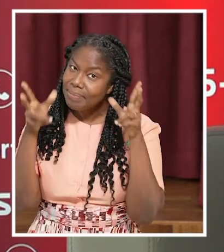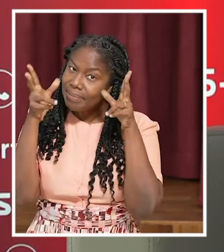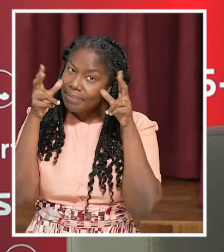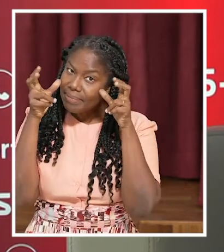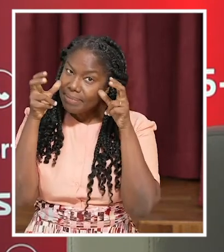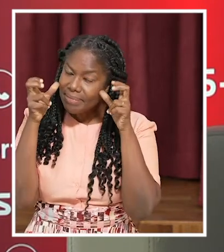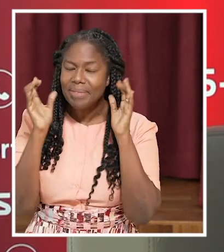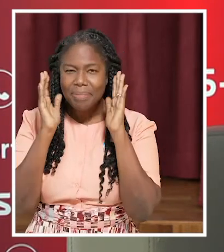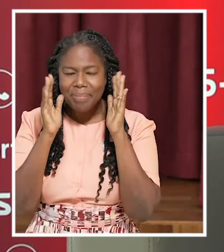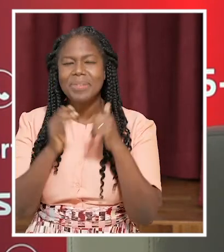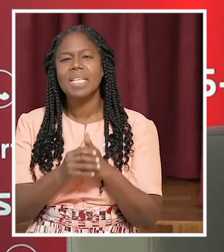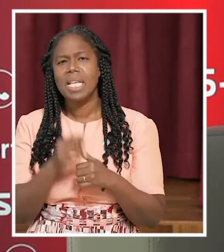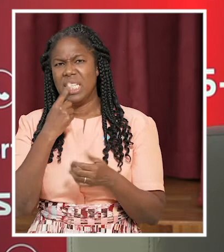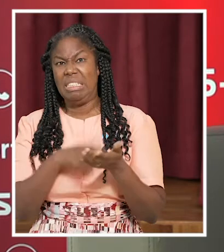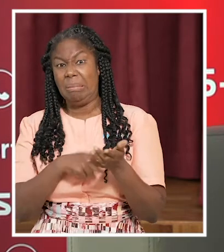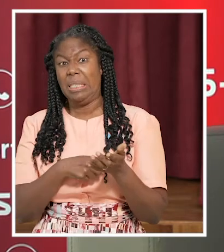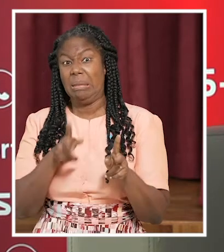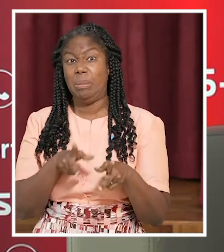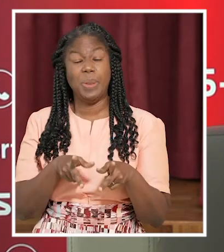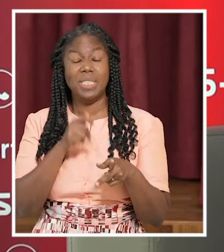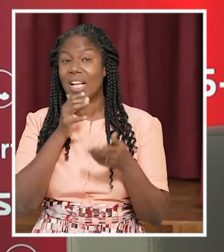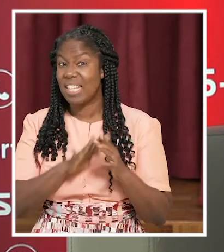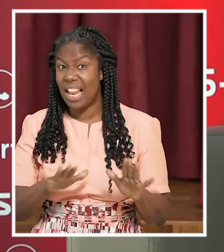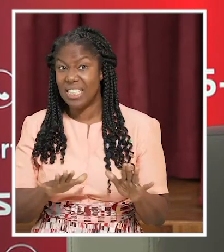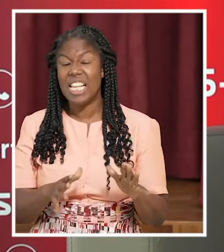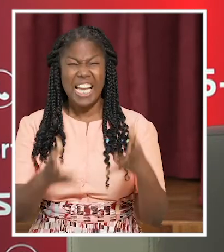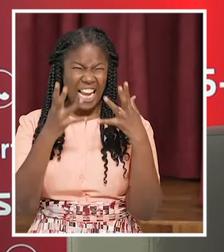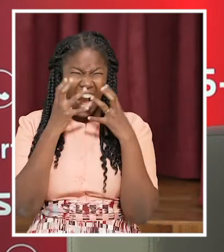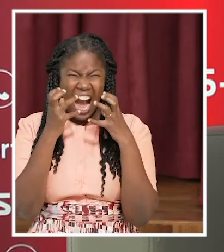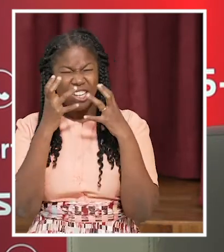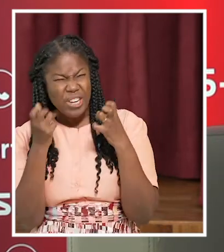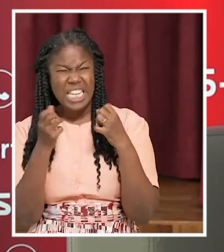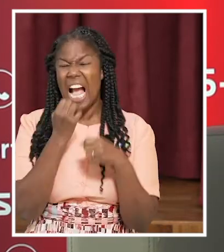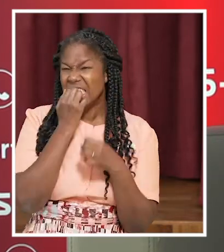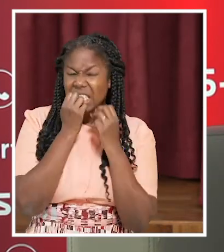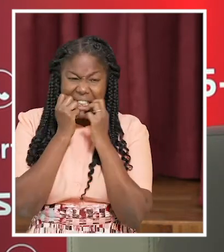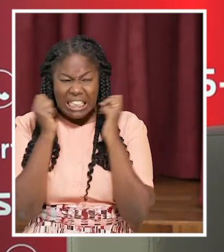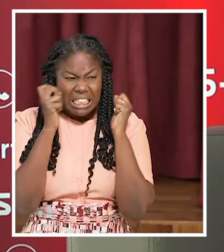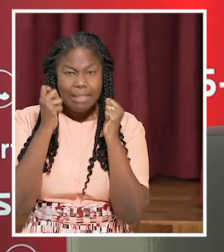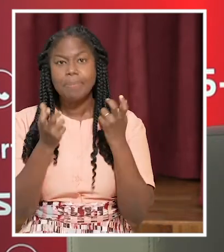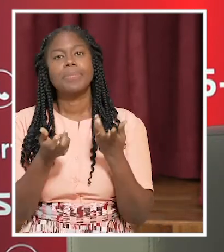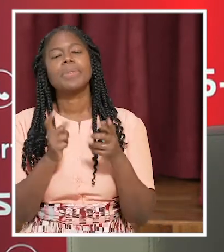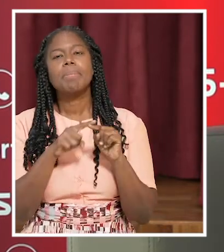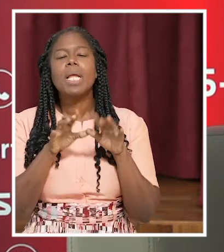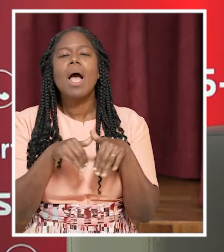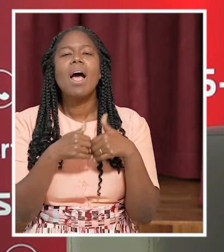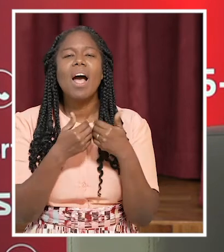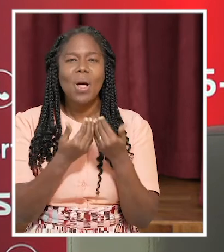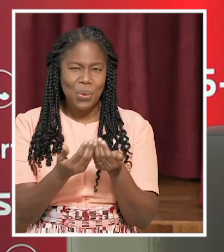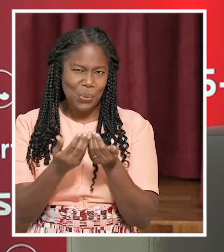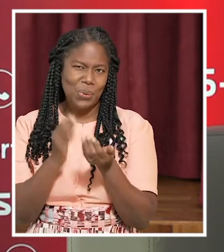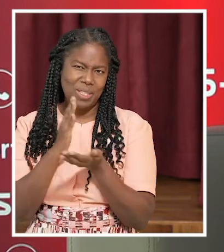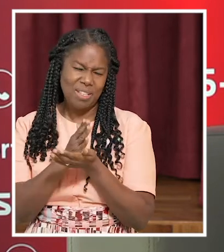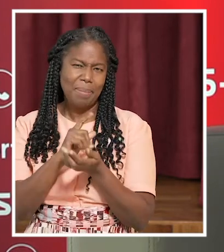happy. Sometimes we get angry, anxious, etc., etc. But how are we able to come out of it? Or do we just take it